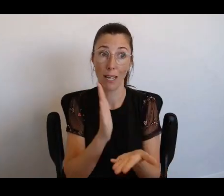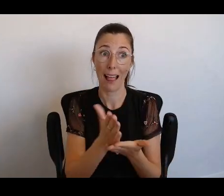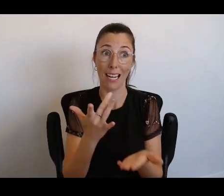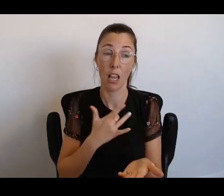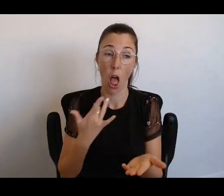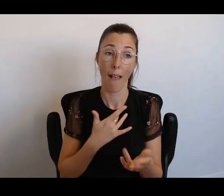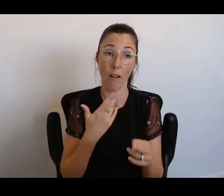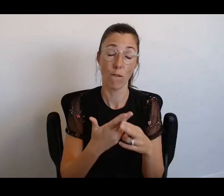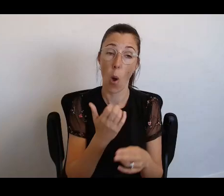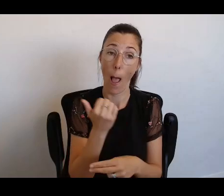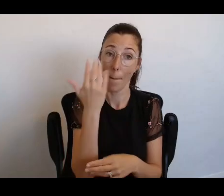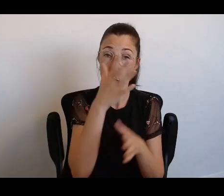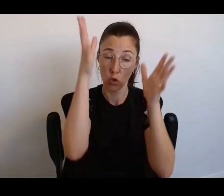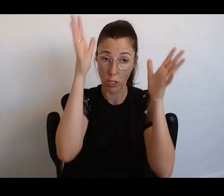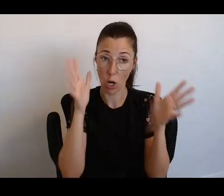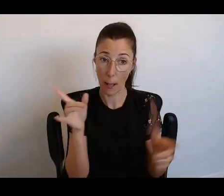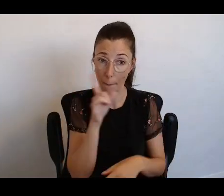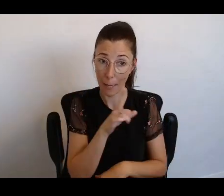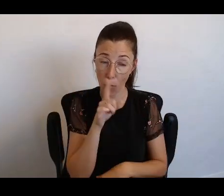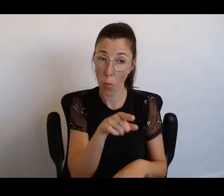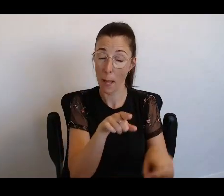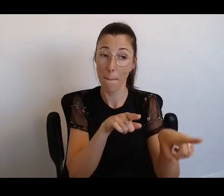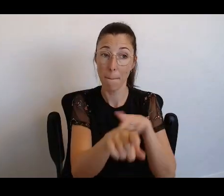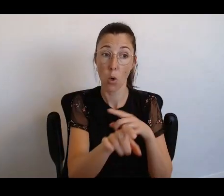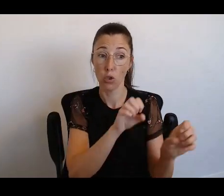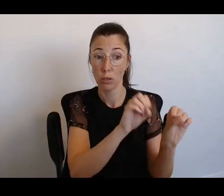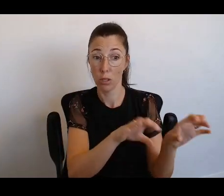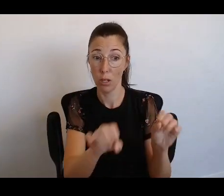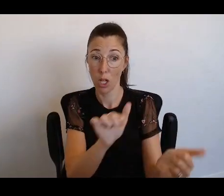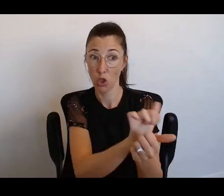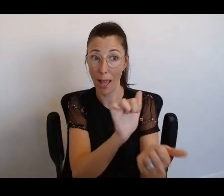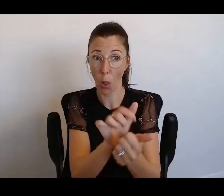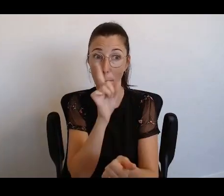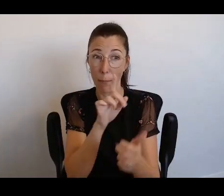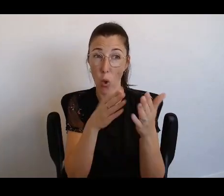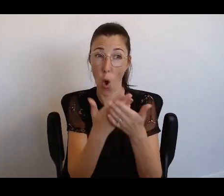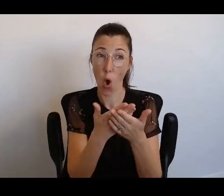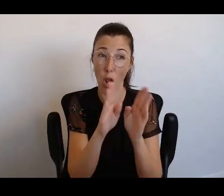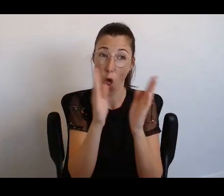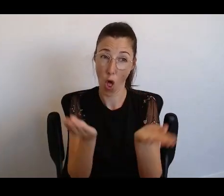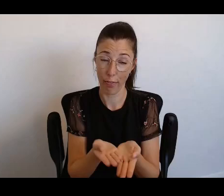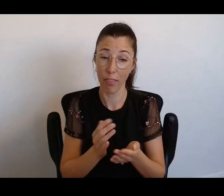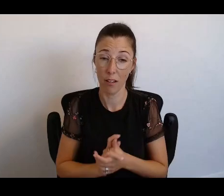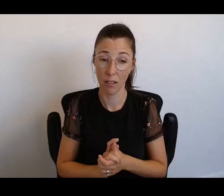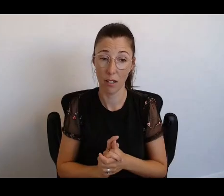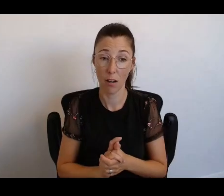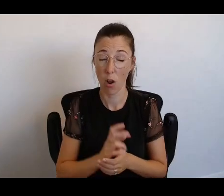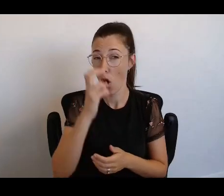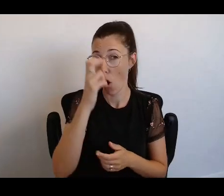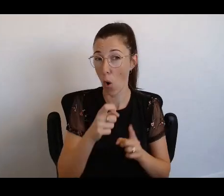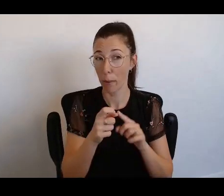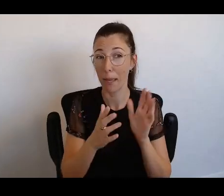peoples as the most incarcerated people on earth. Former Prime Minister Kevin Rudd described this phenomenon as